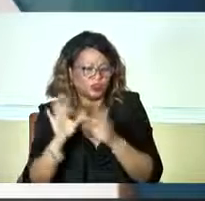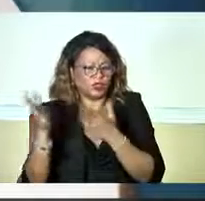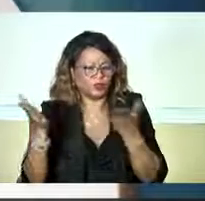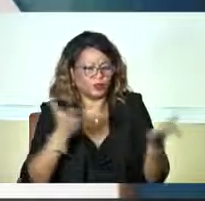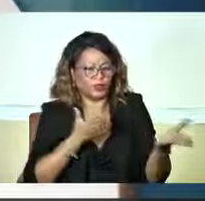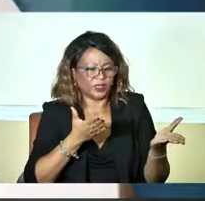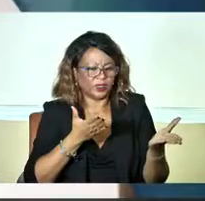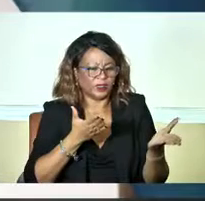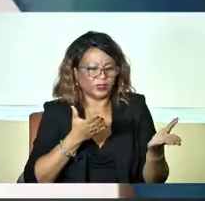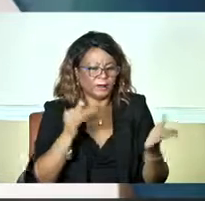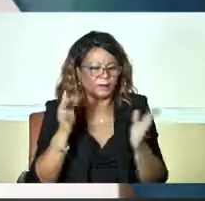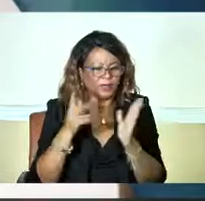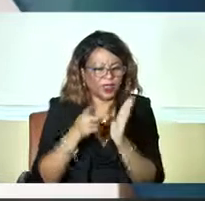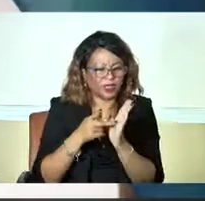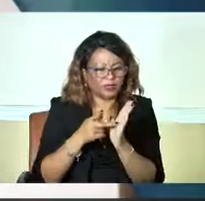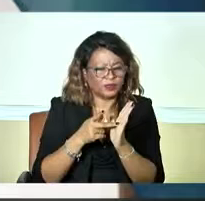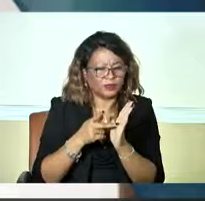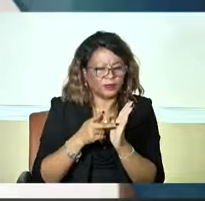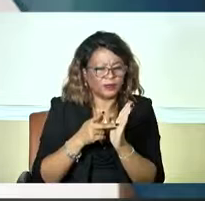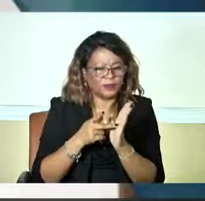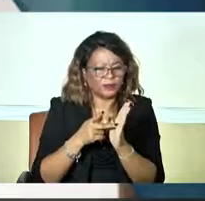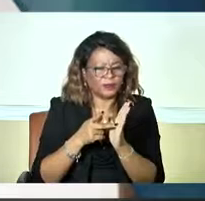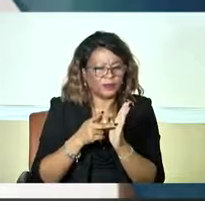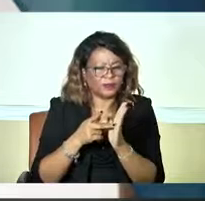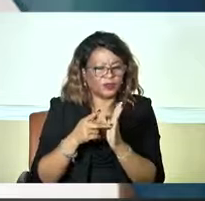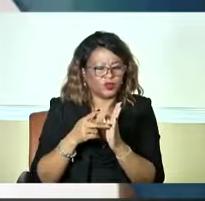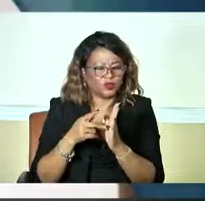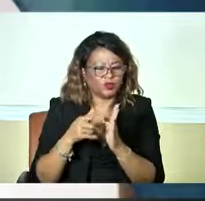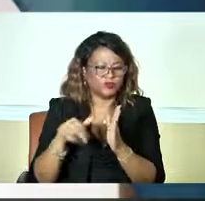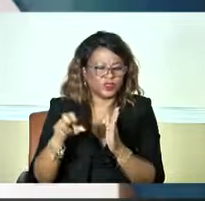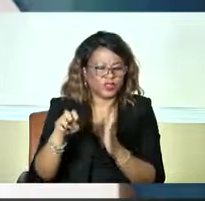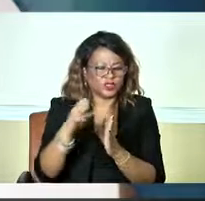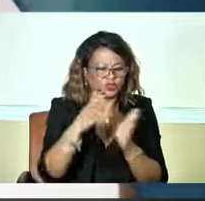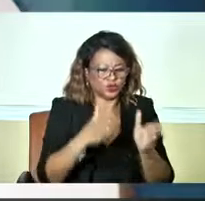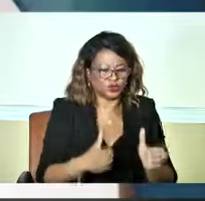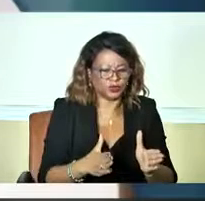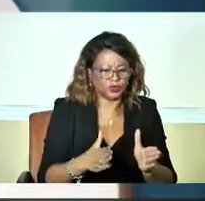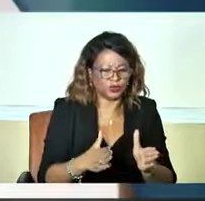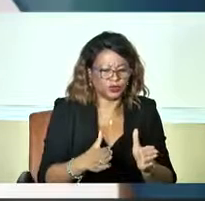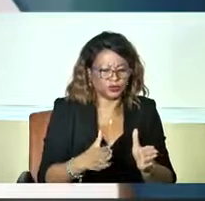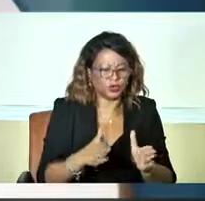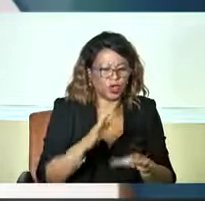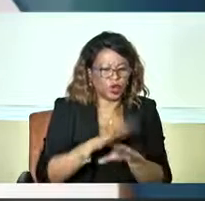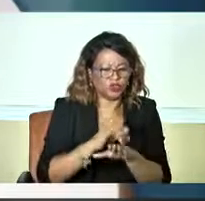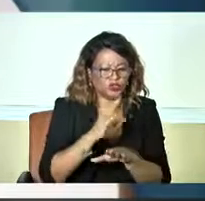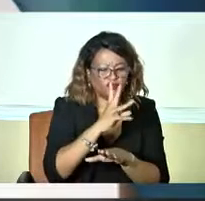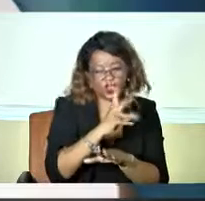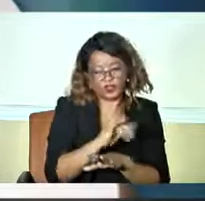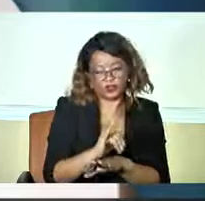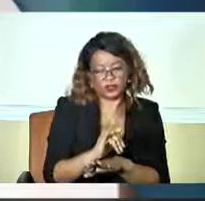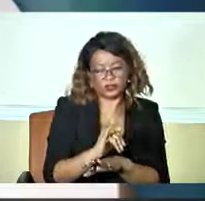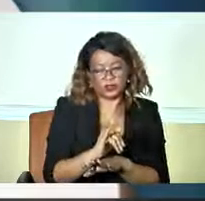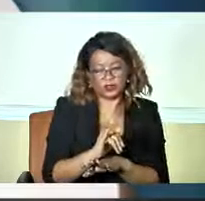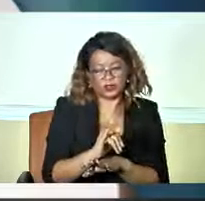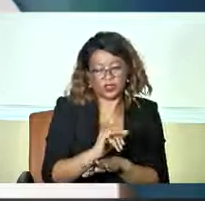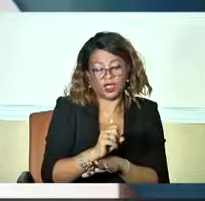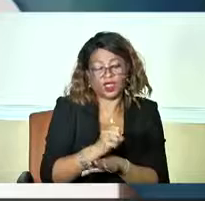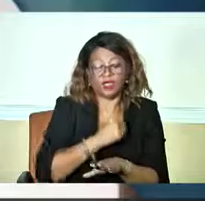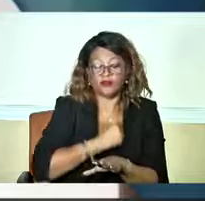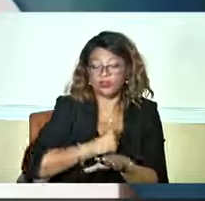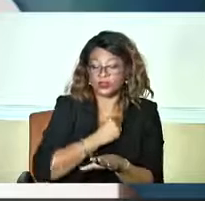bringing back and forward those passengers on the ferries.